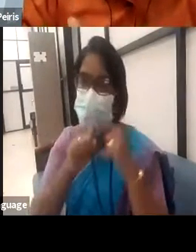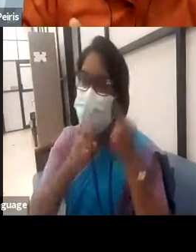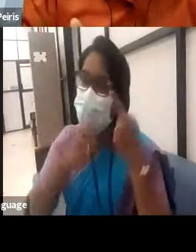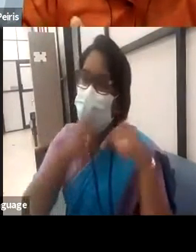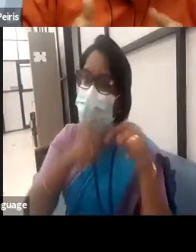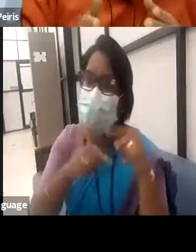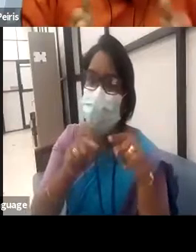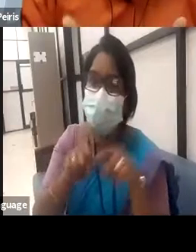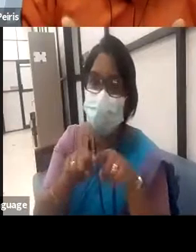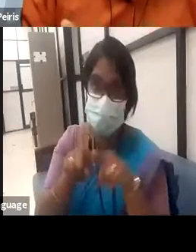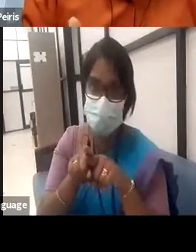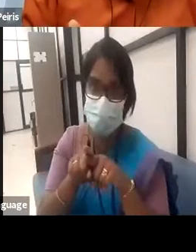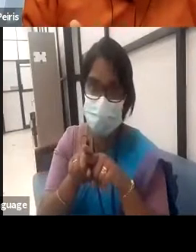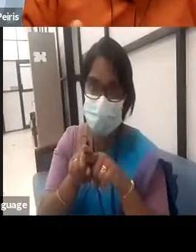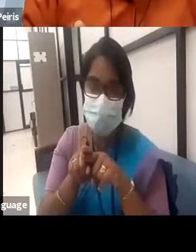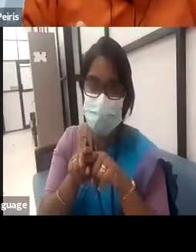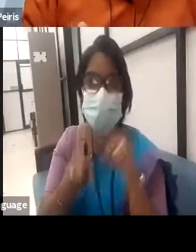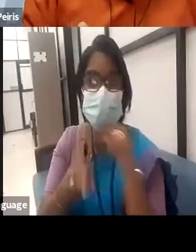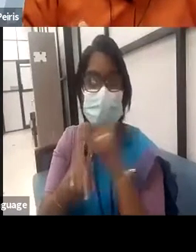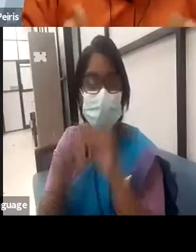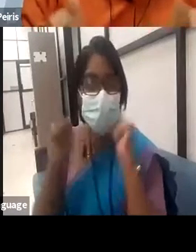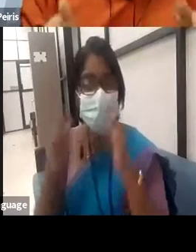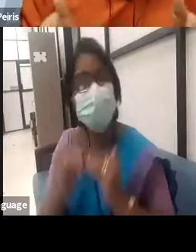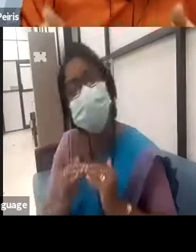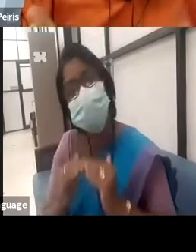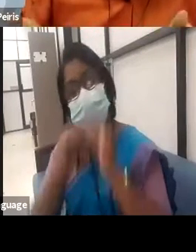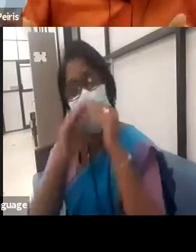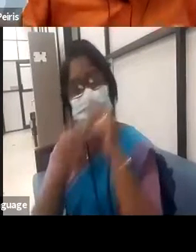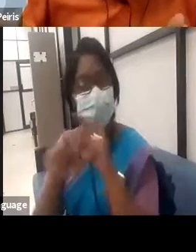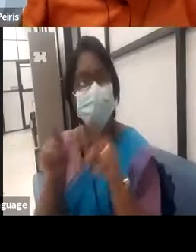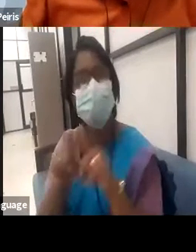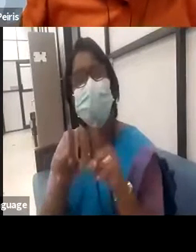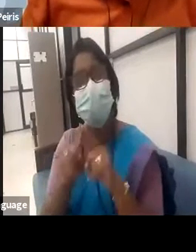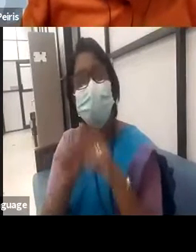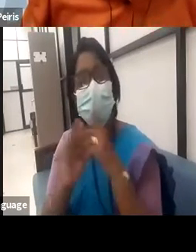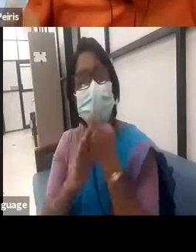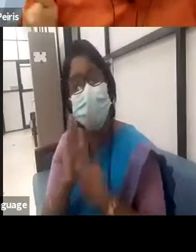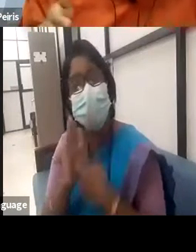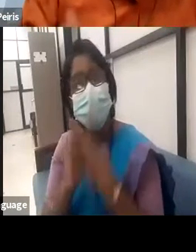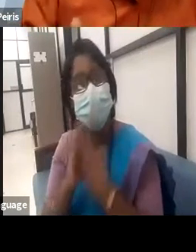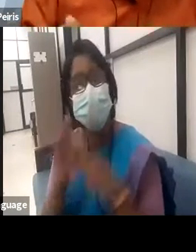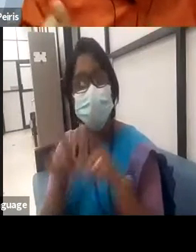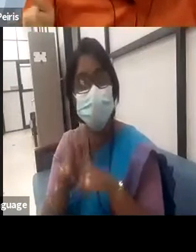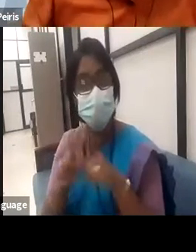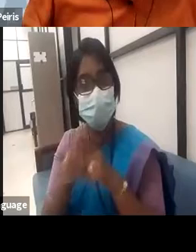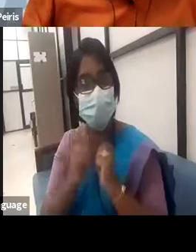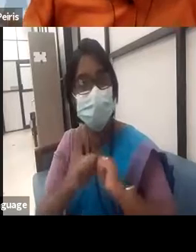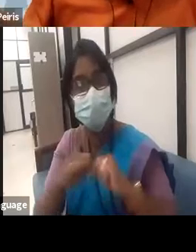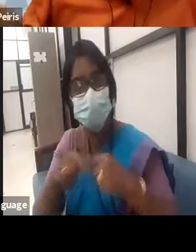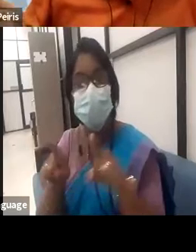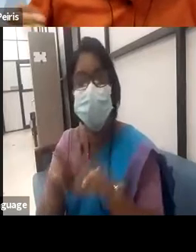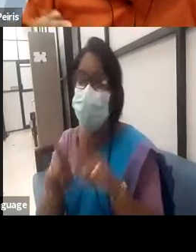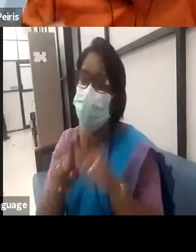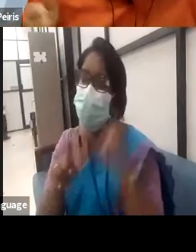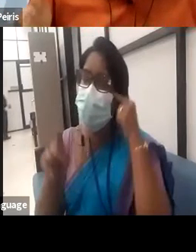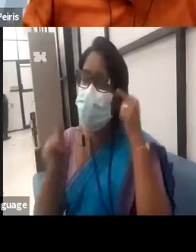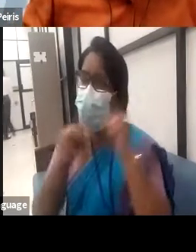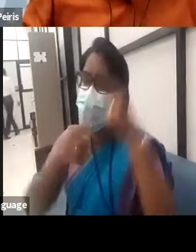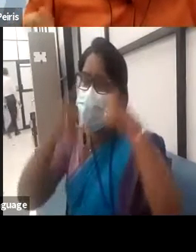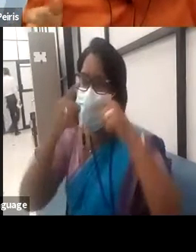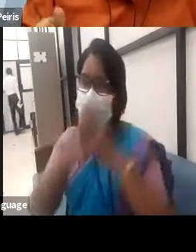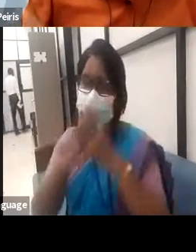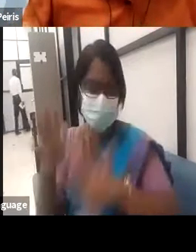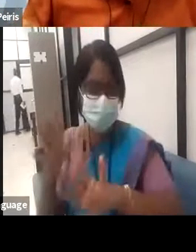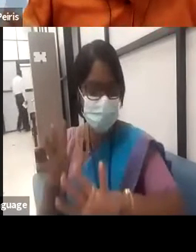sustainability and ethical manufacturing, is that the question of transparency. How far